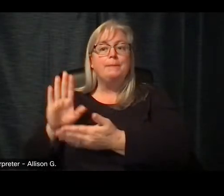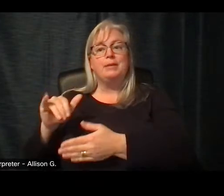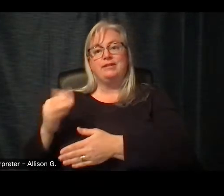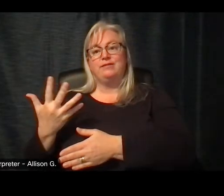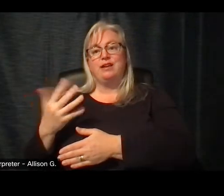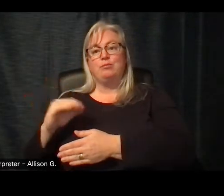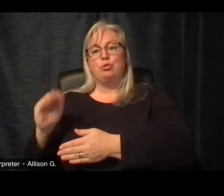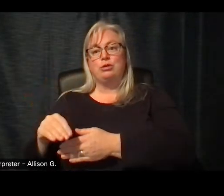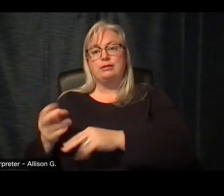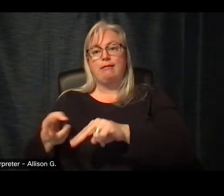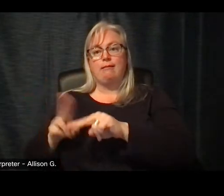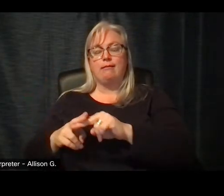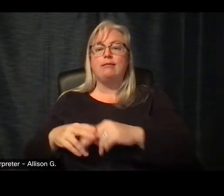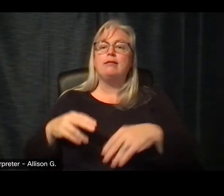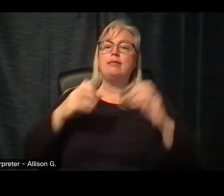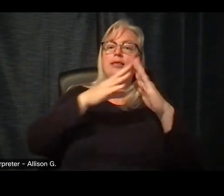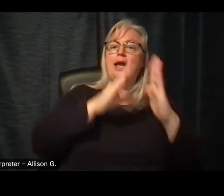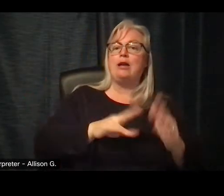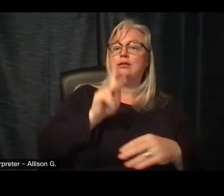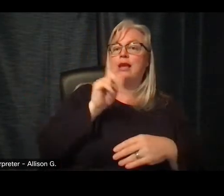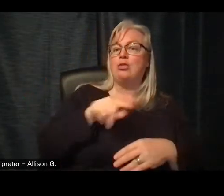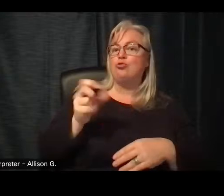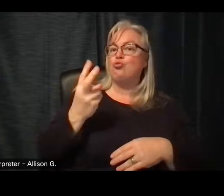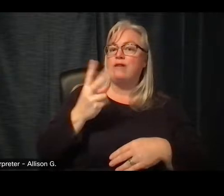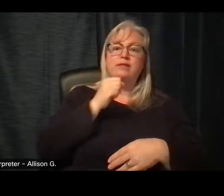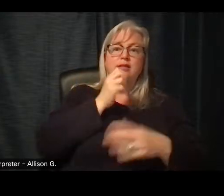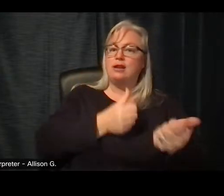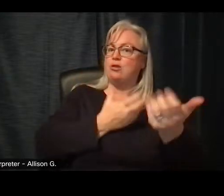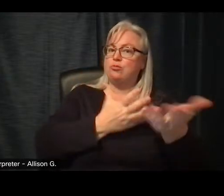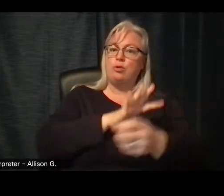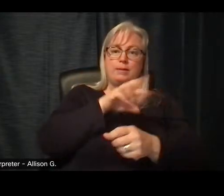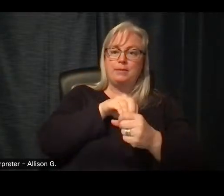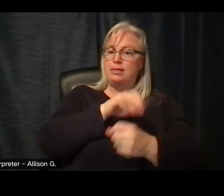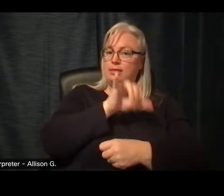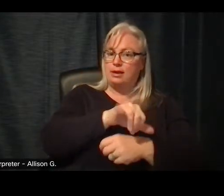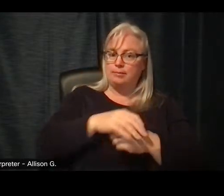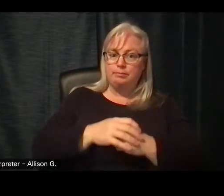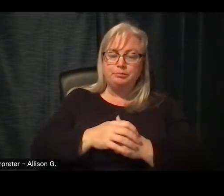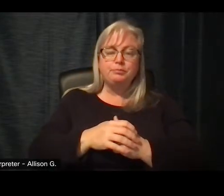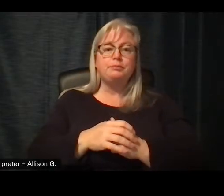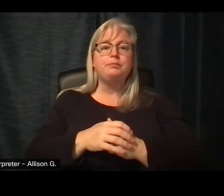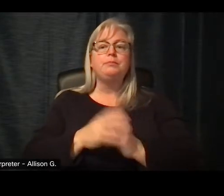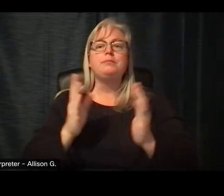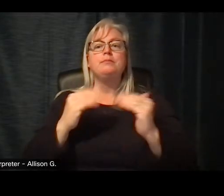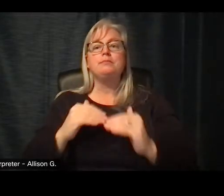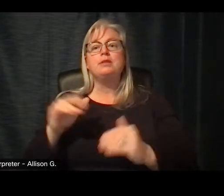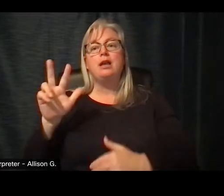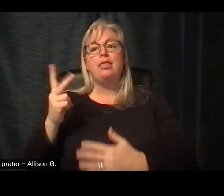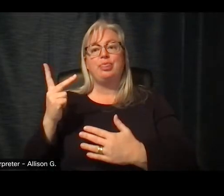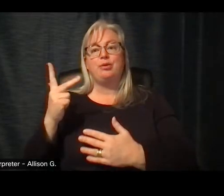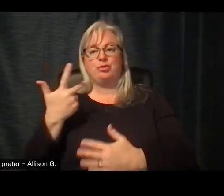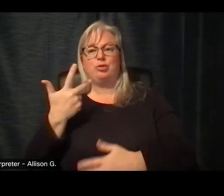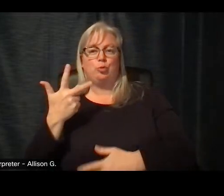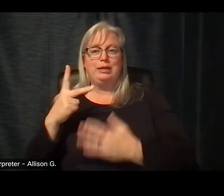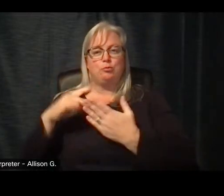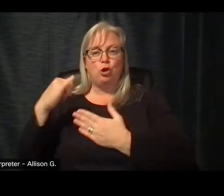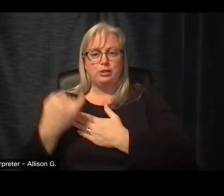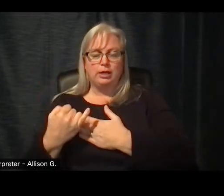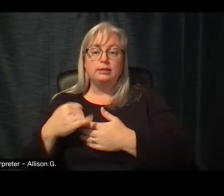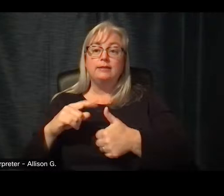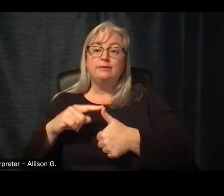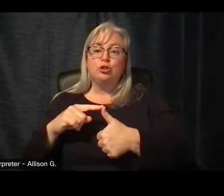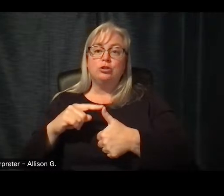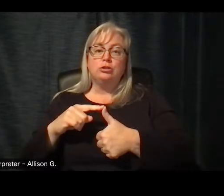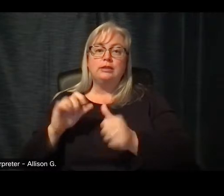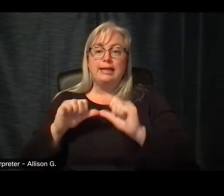was not recommended by the House on K-12 Budget Committee. And then they have 3 projects. First, the